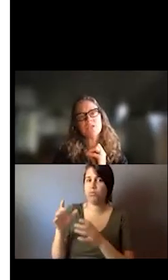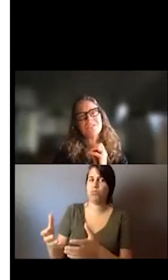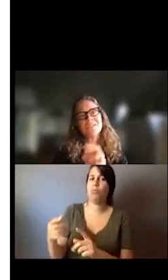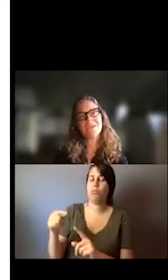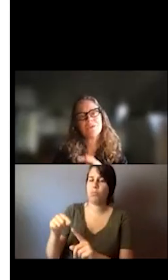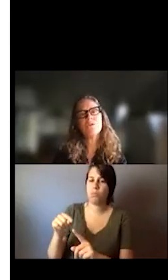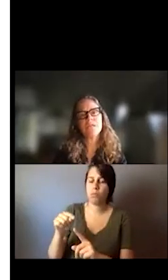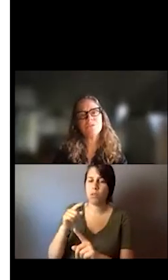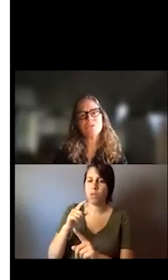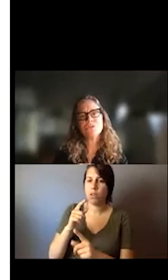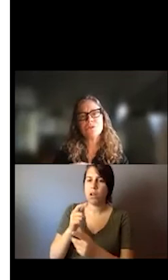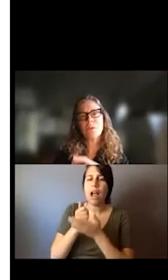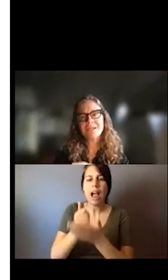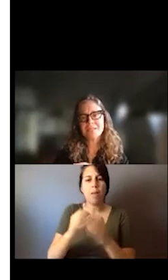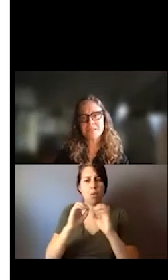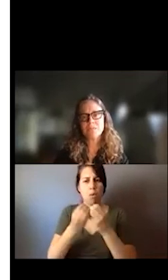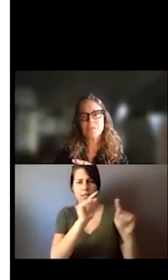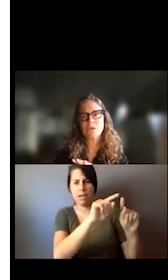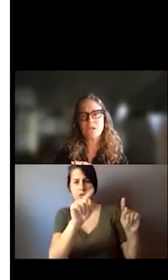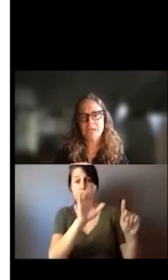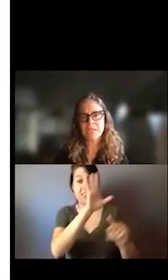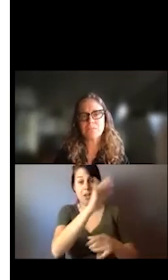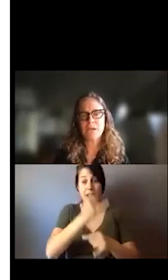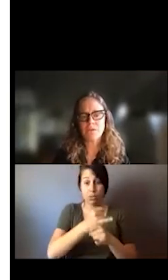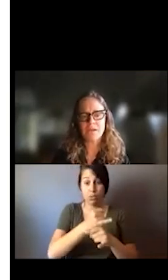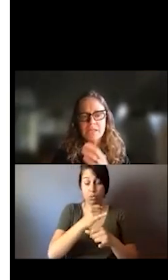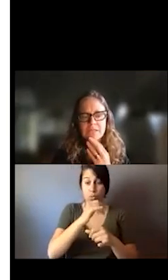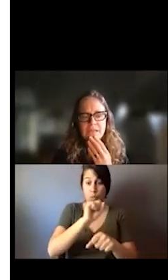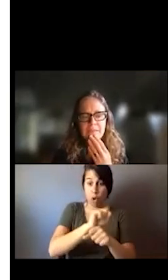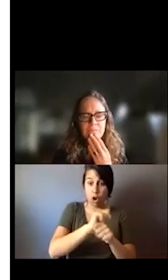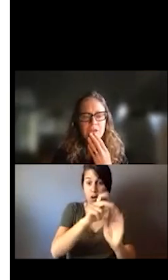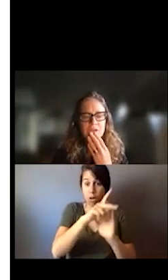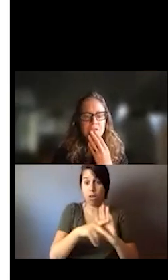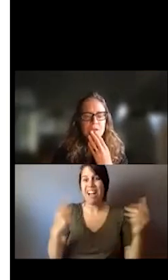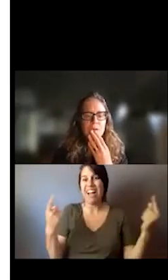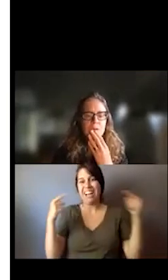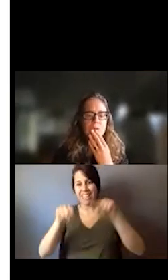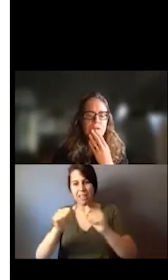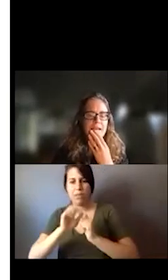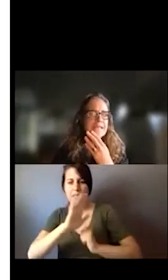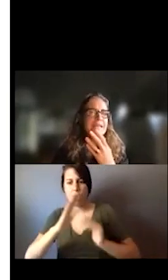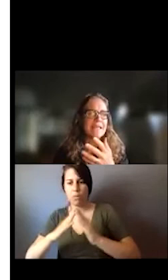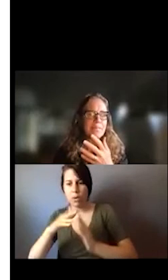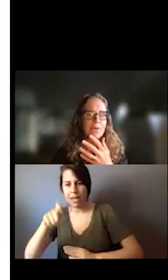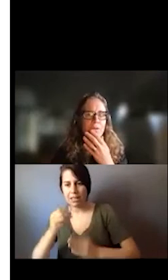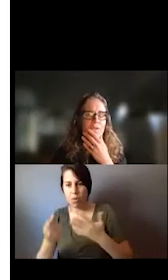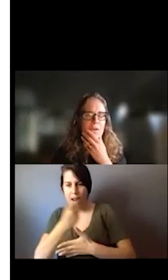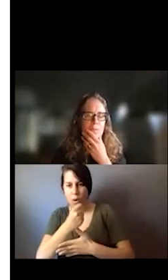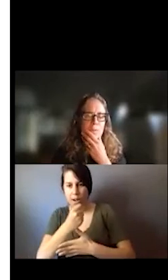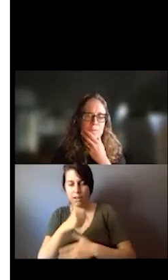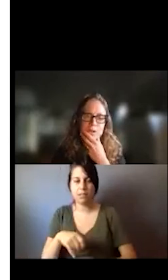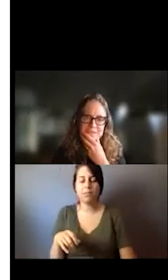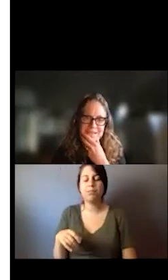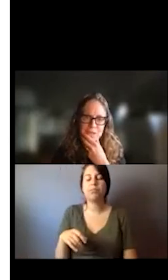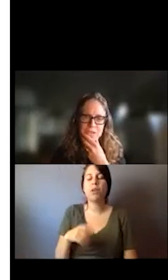help organizations align their own institutional practices with community needs and priorities. So as an